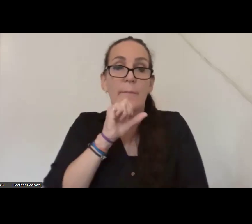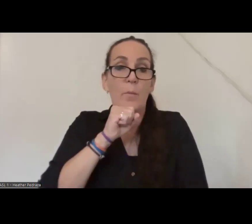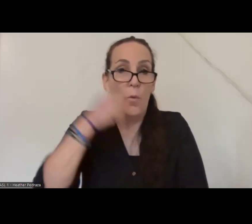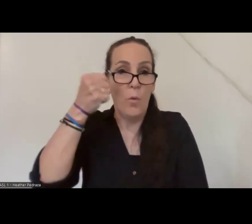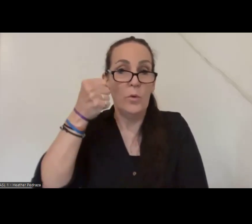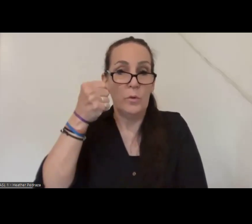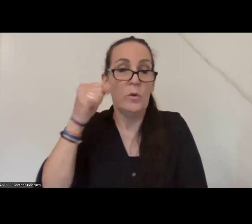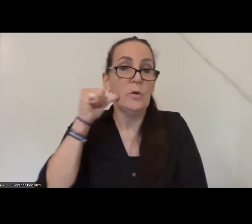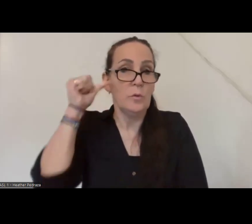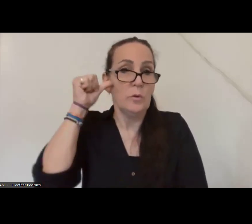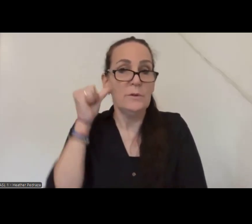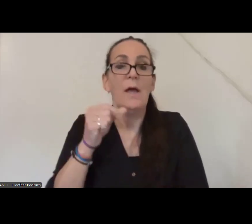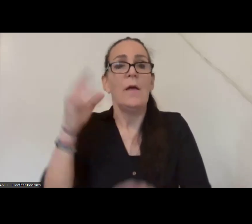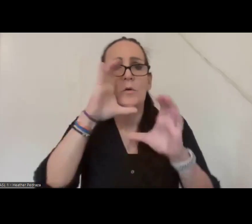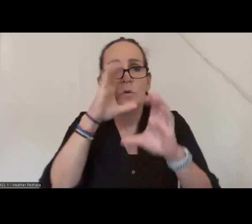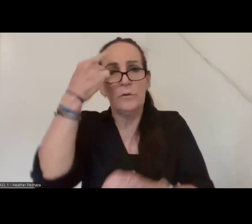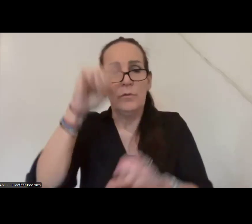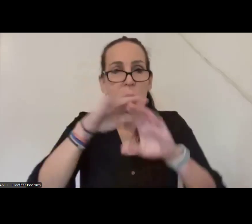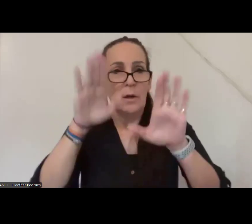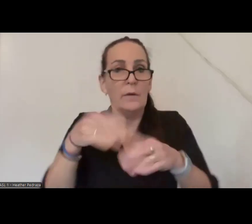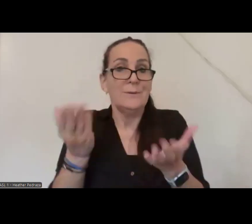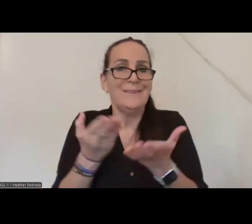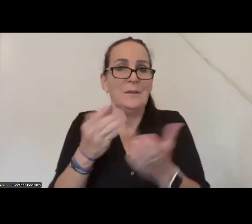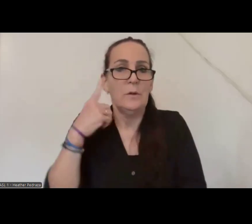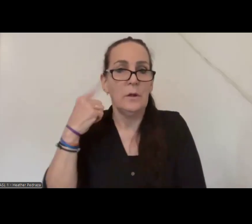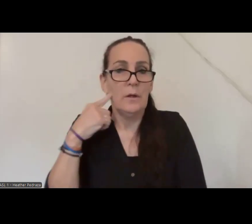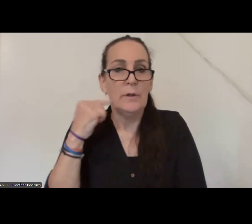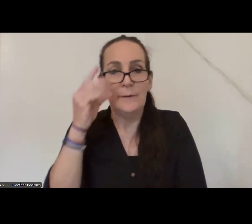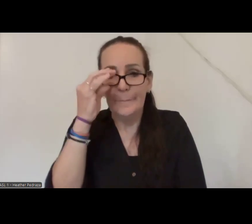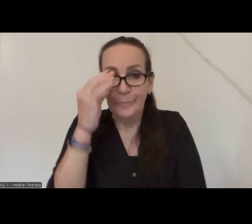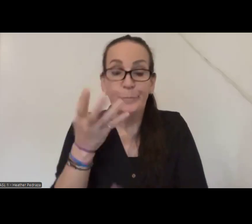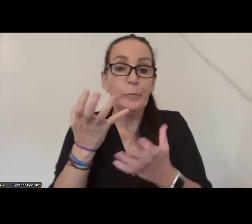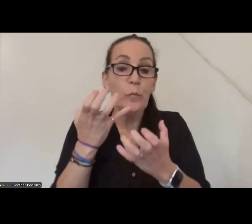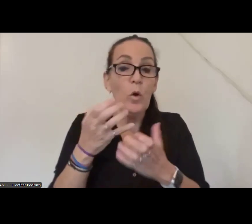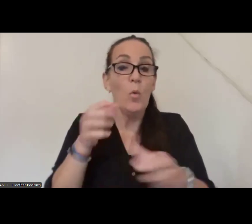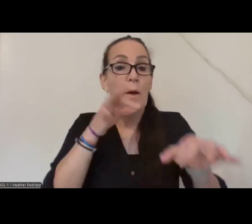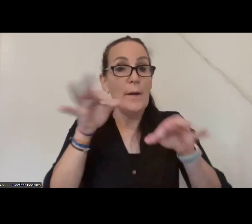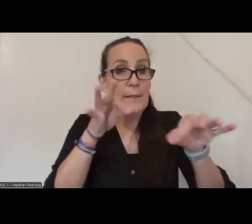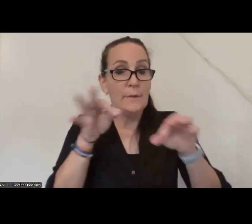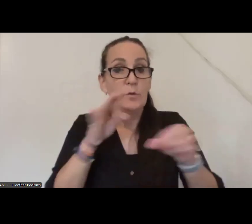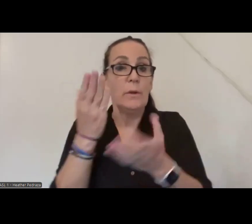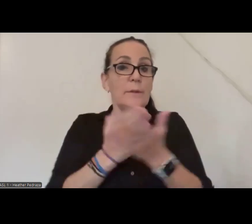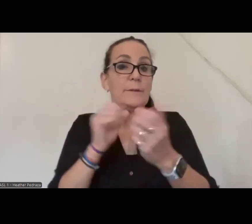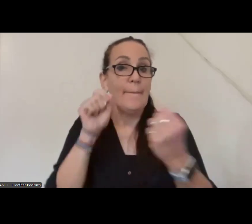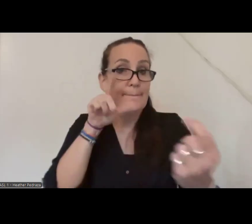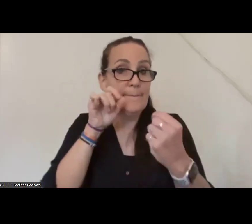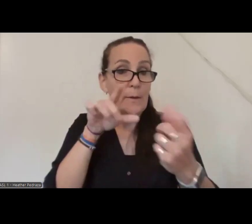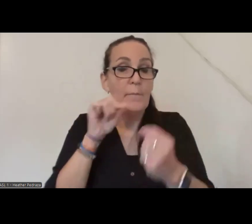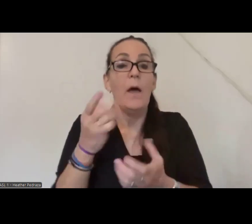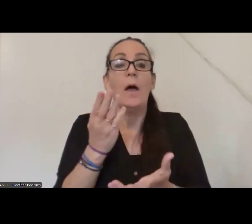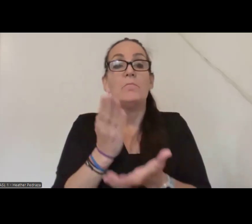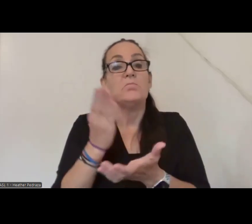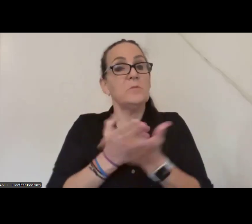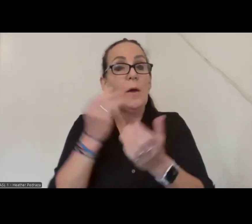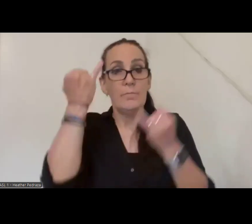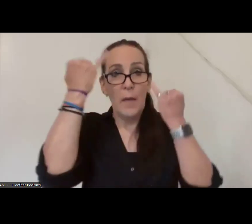in California. We wanted to call out a few of the findings and then offer our feedback and suggestions for future